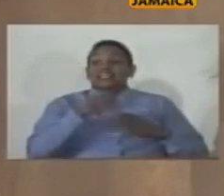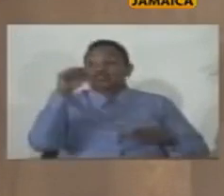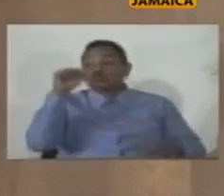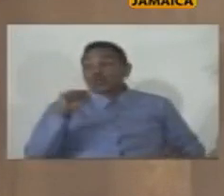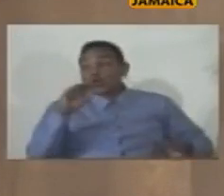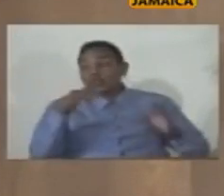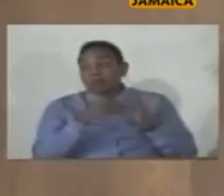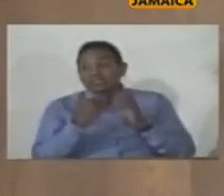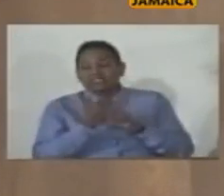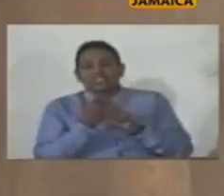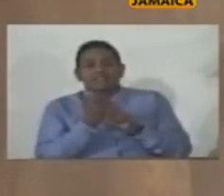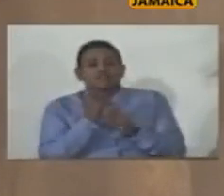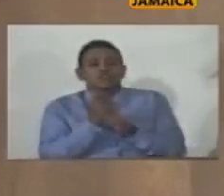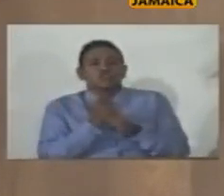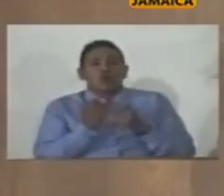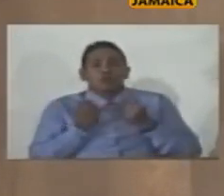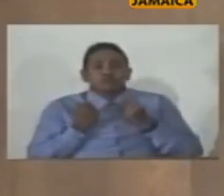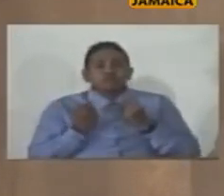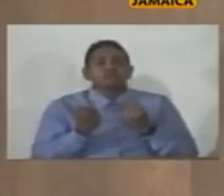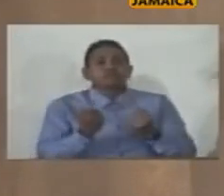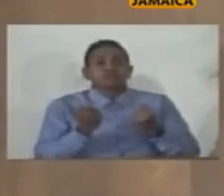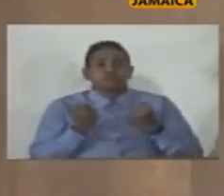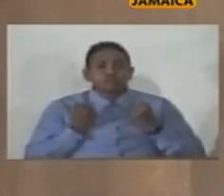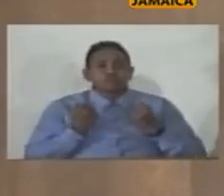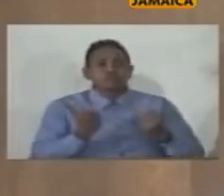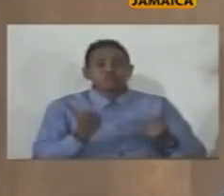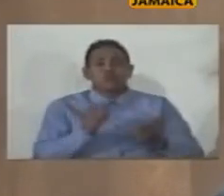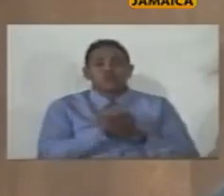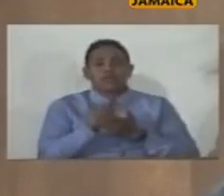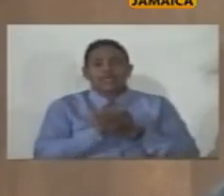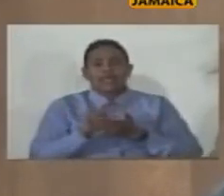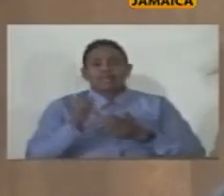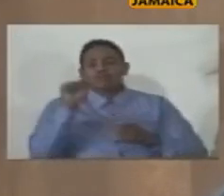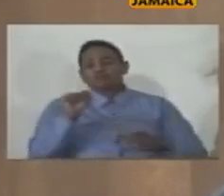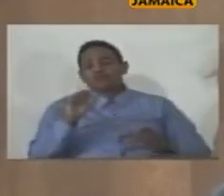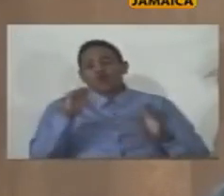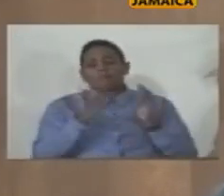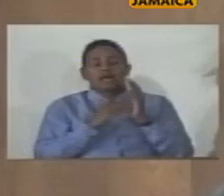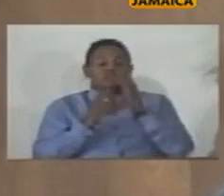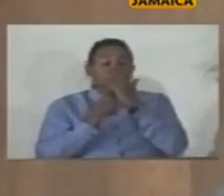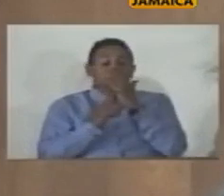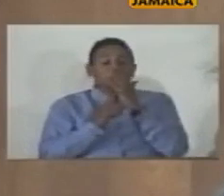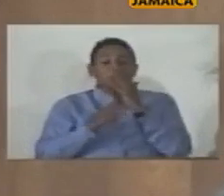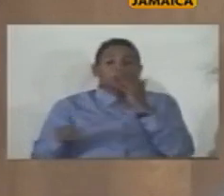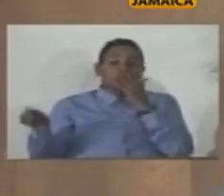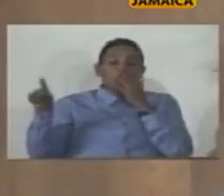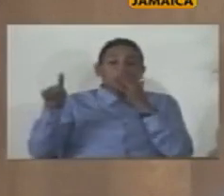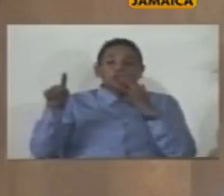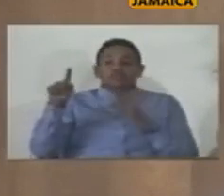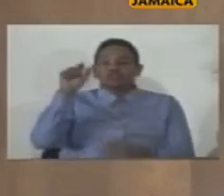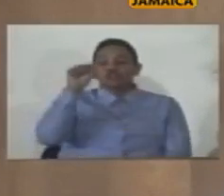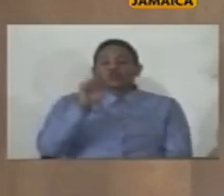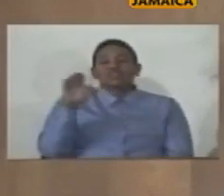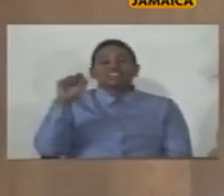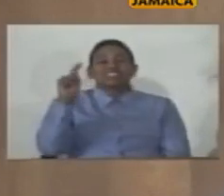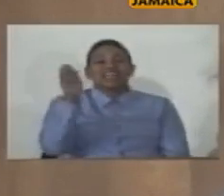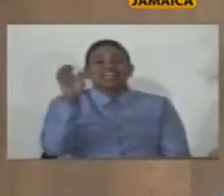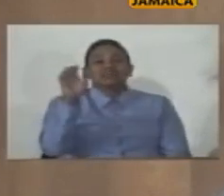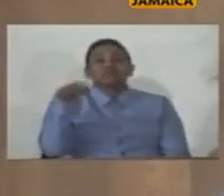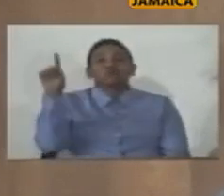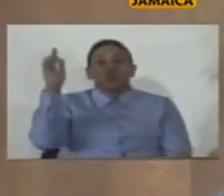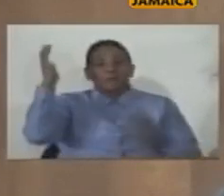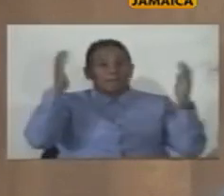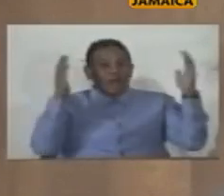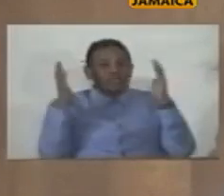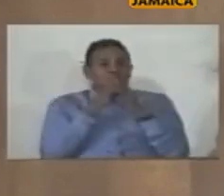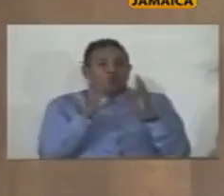a truck traverses on a weekly basis from South Manchester and Southeast St. Elizabeth to Coronation Market